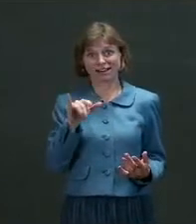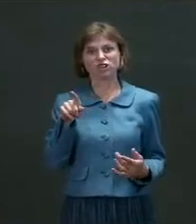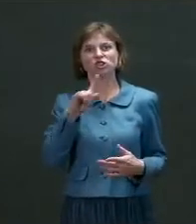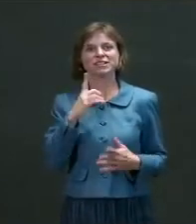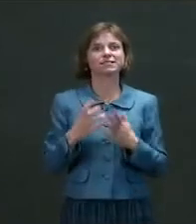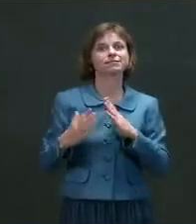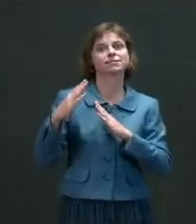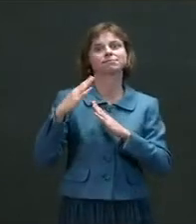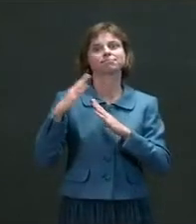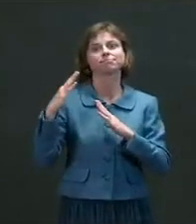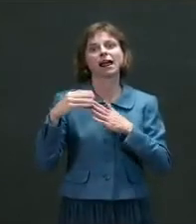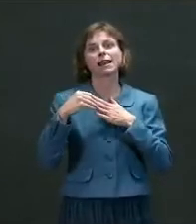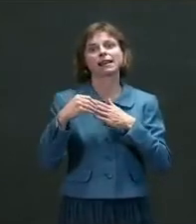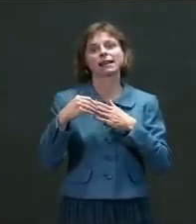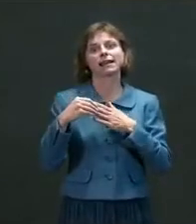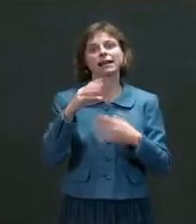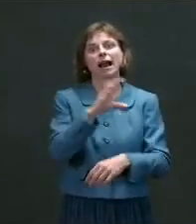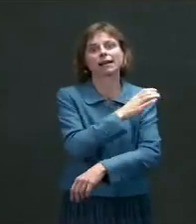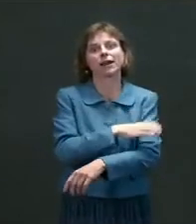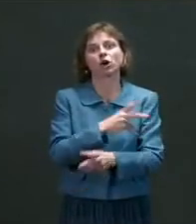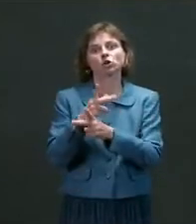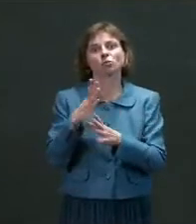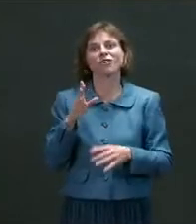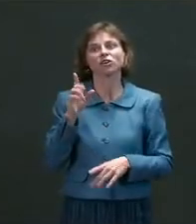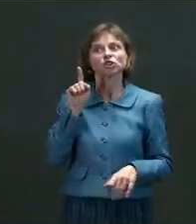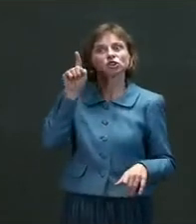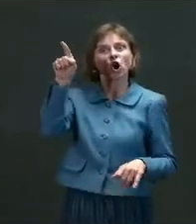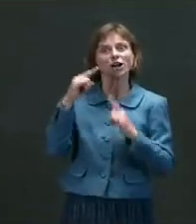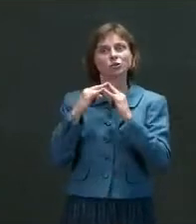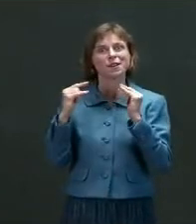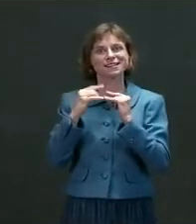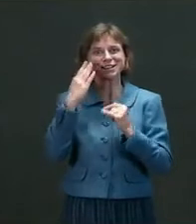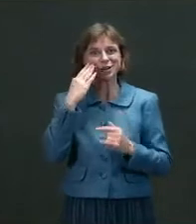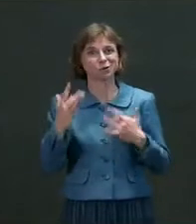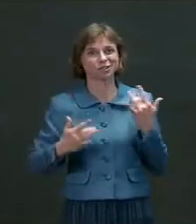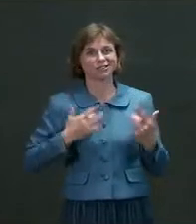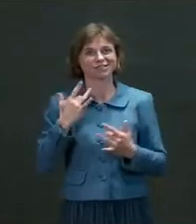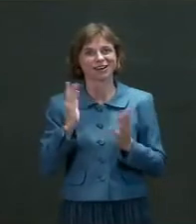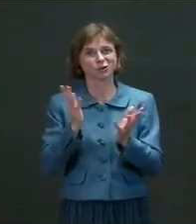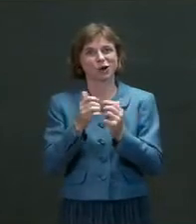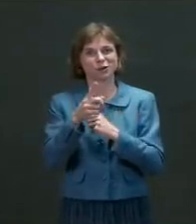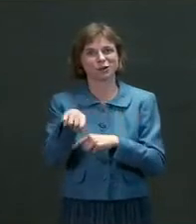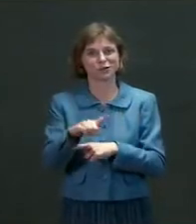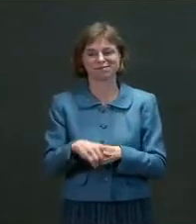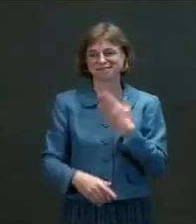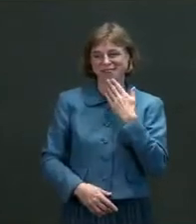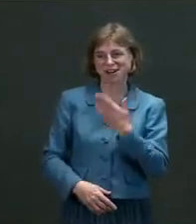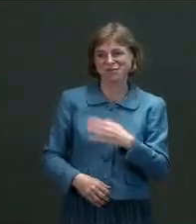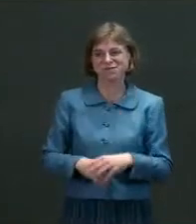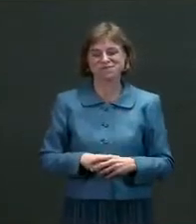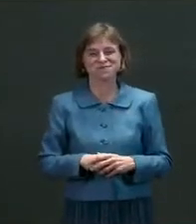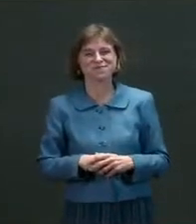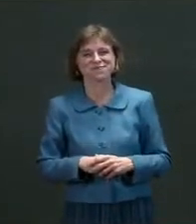clinical supervisor. She is out at the vaccination tents, and I know she's looking forward to talking with you. Thank you.